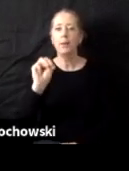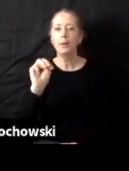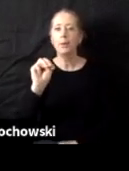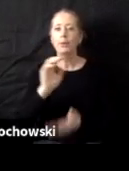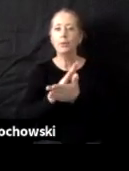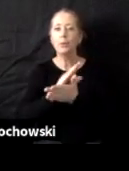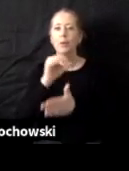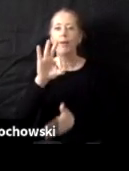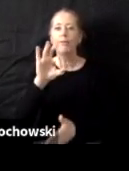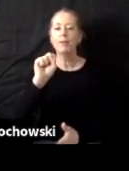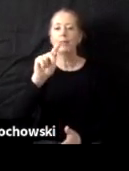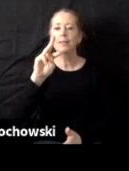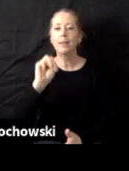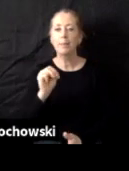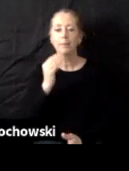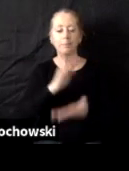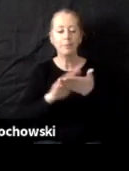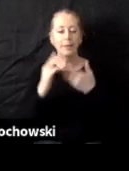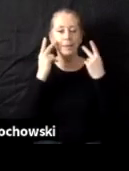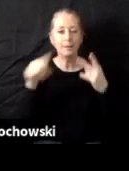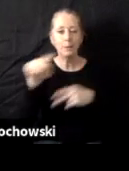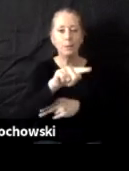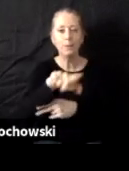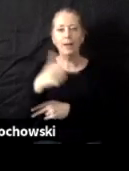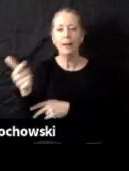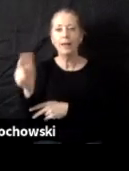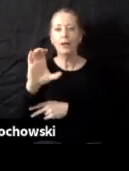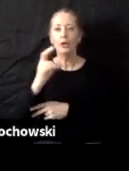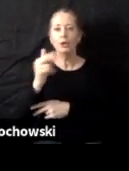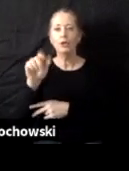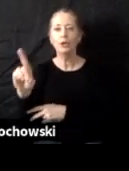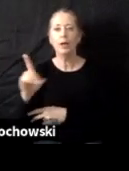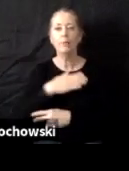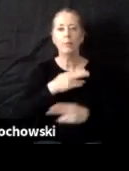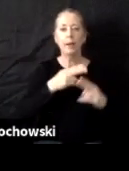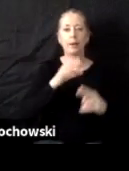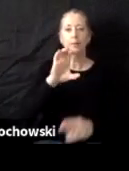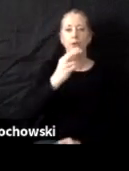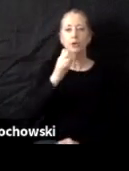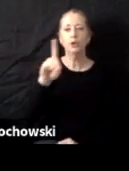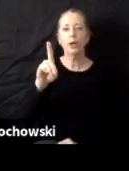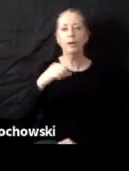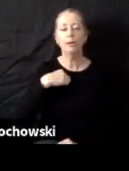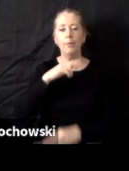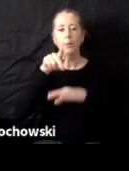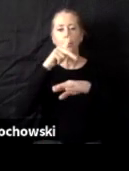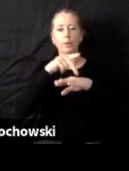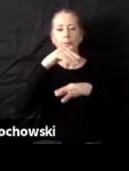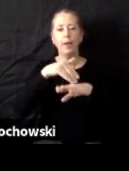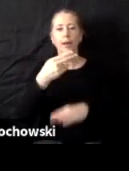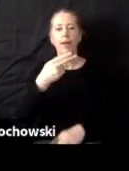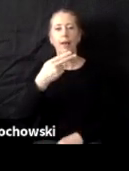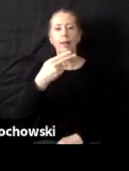over Zoom, and I am going to pass this to Chad. My name is Chad Rayburn. I'm principal at Highland Elementary in